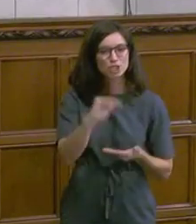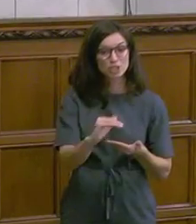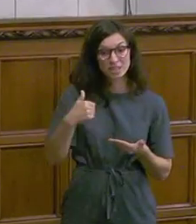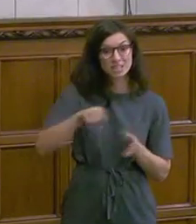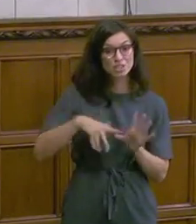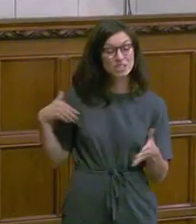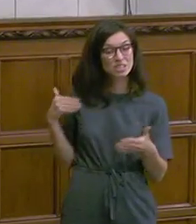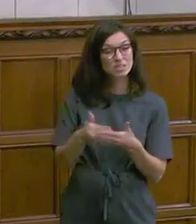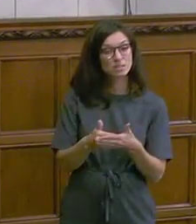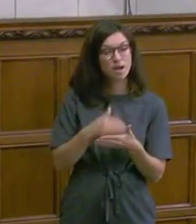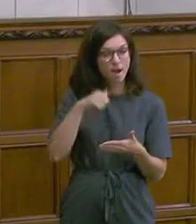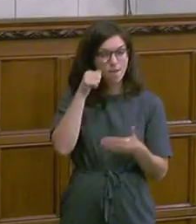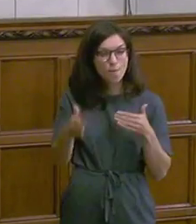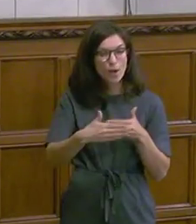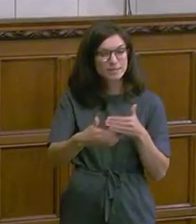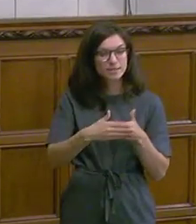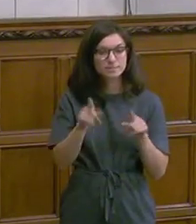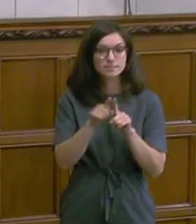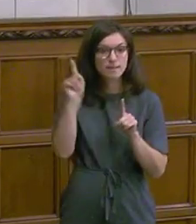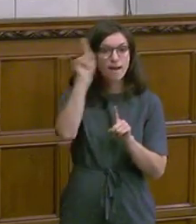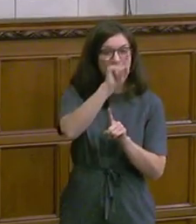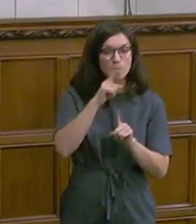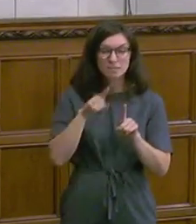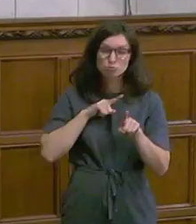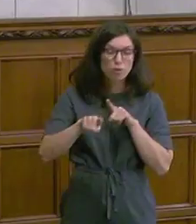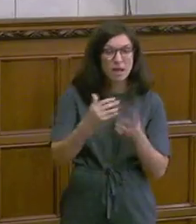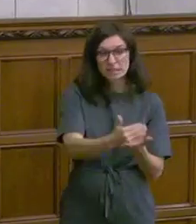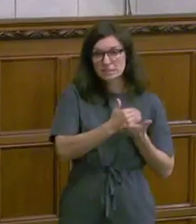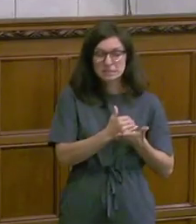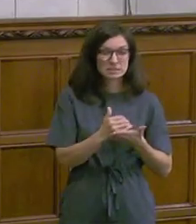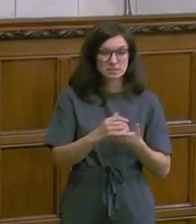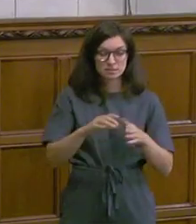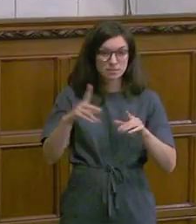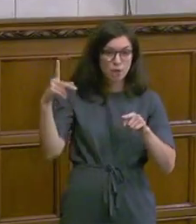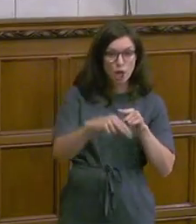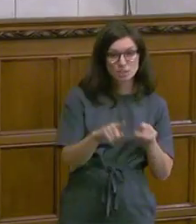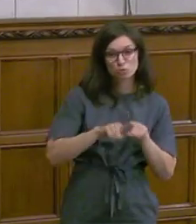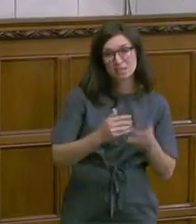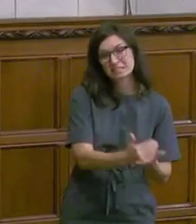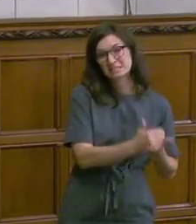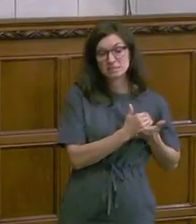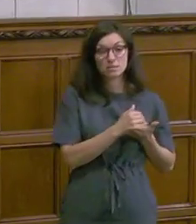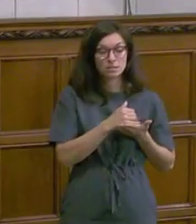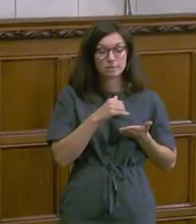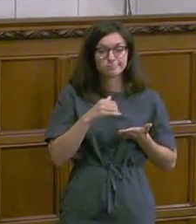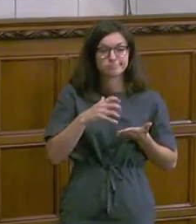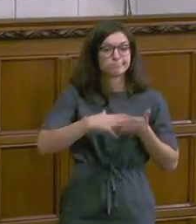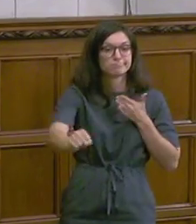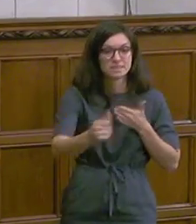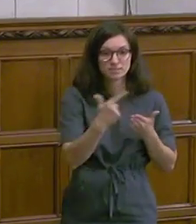year. And I know that Gateshead, like many other councils, has done its best to protect funding for these specialist